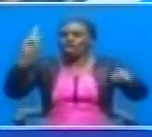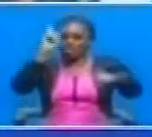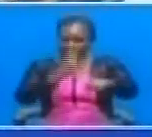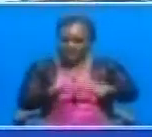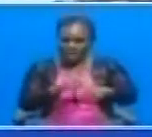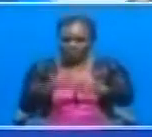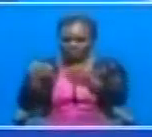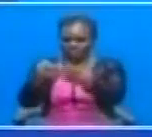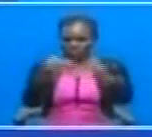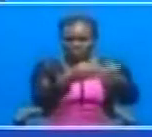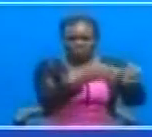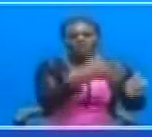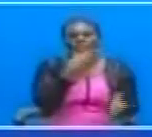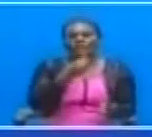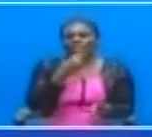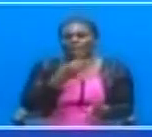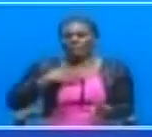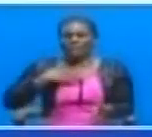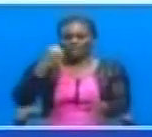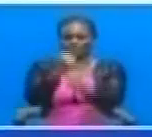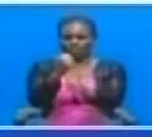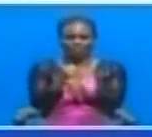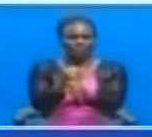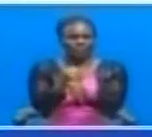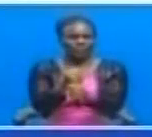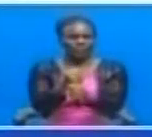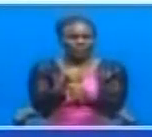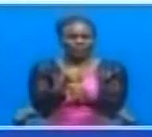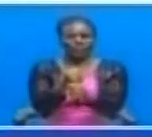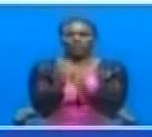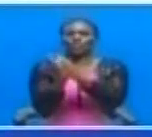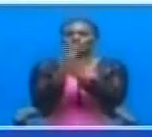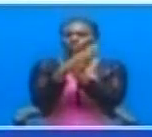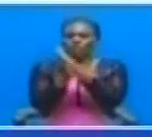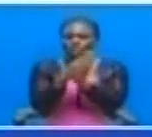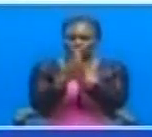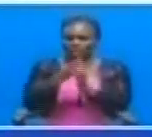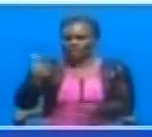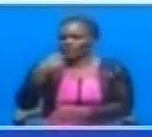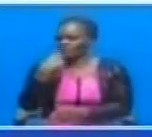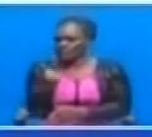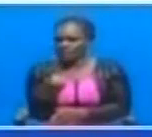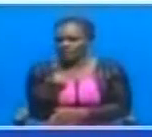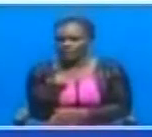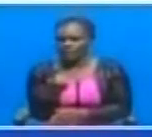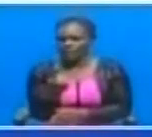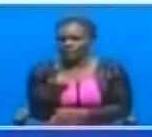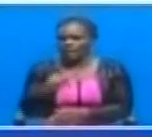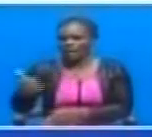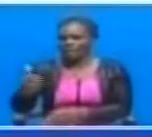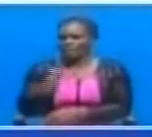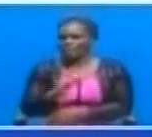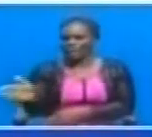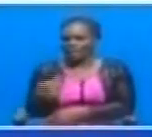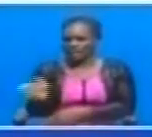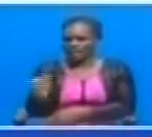stretch derailed my father's career," end of quote. Biographer Sally H. Jacobs, in her book, The Other Barack,